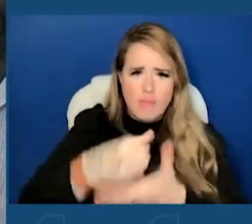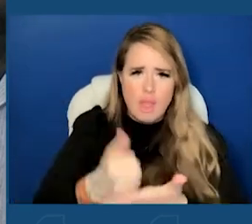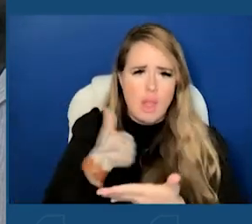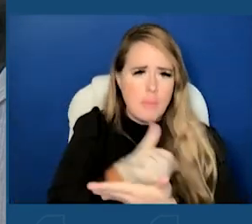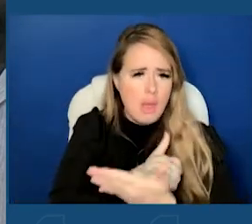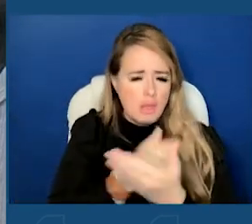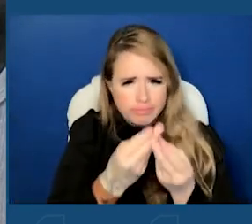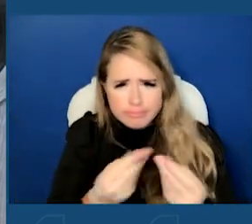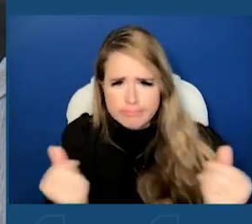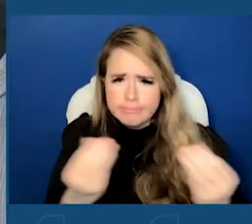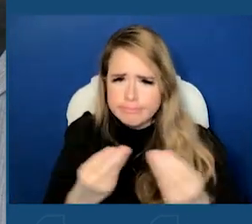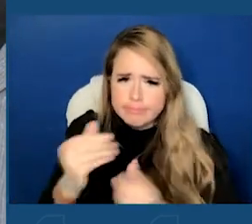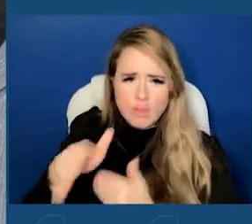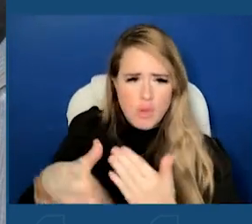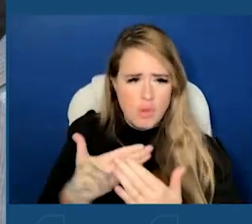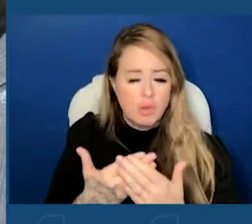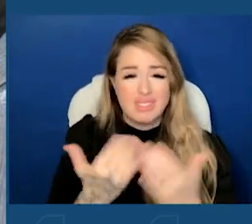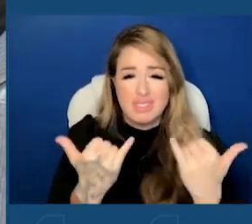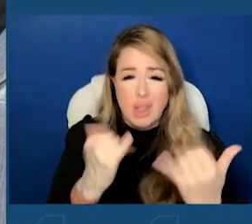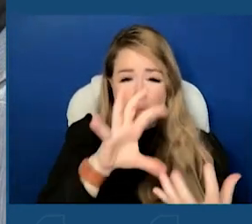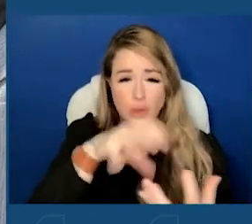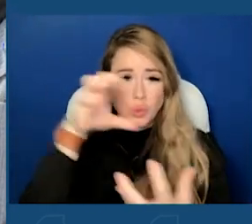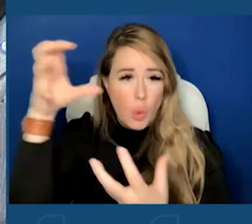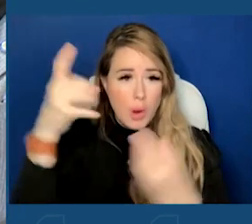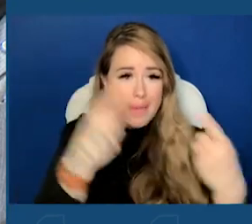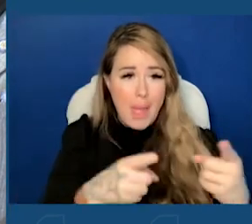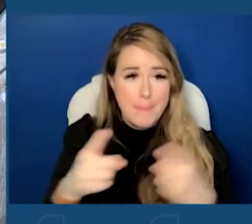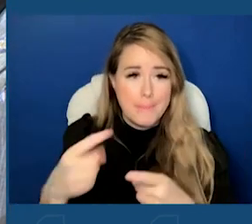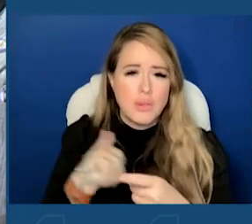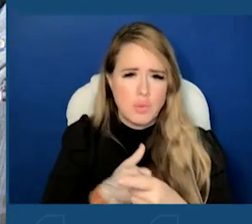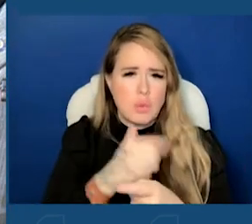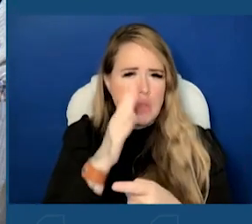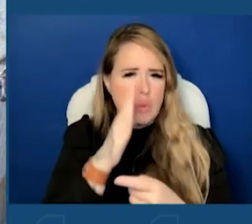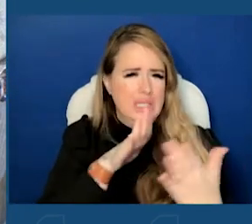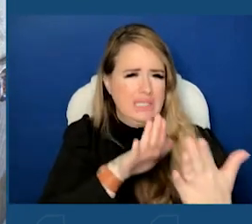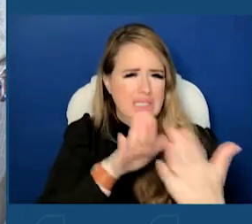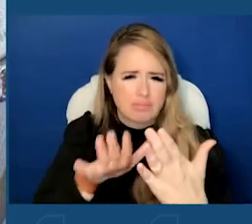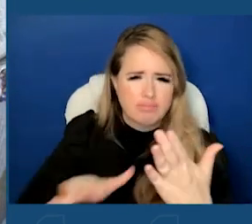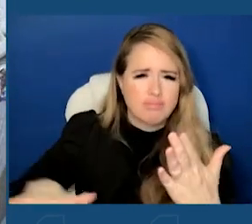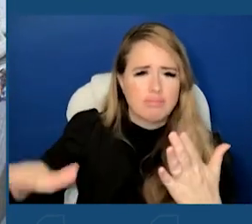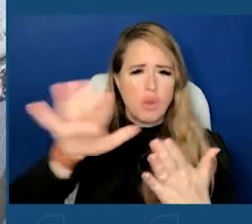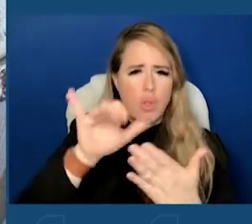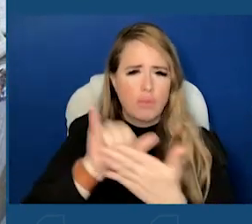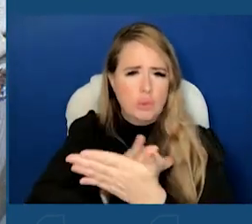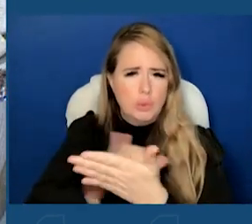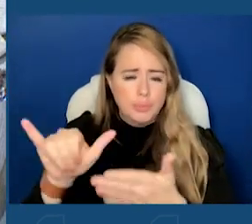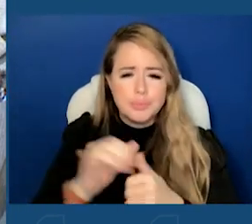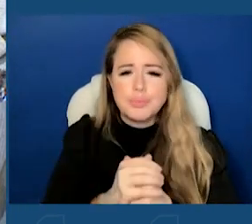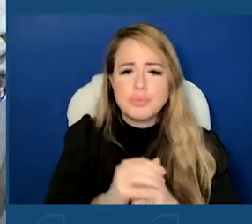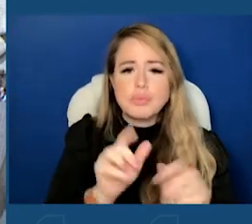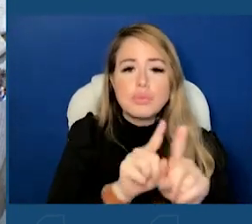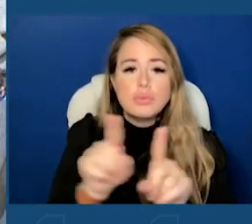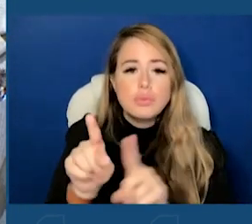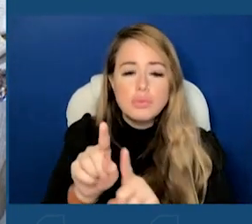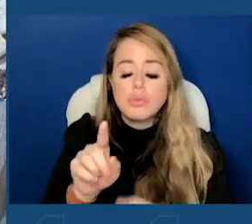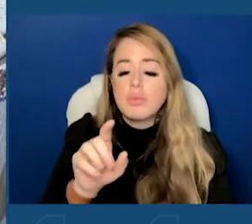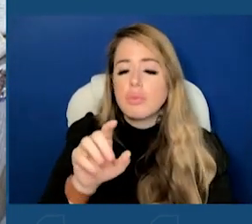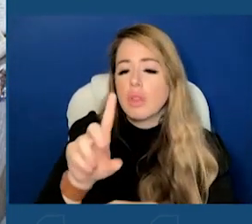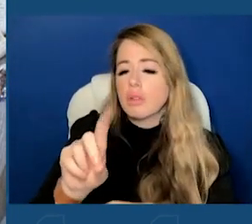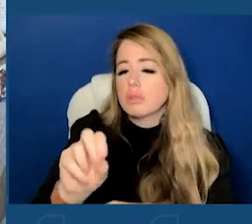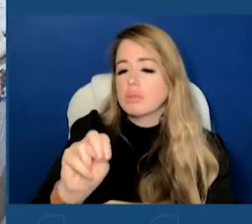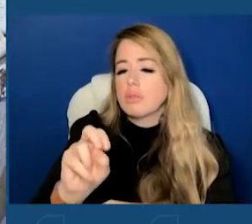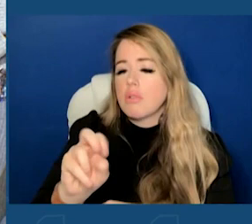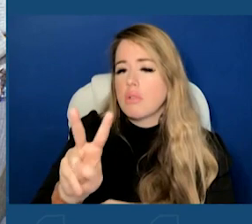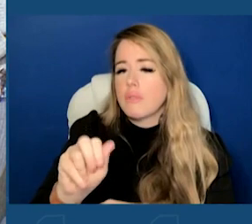impacts throughout the state of New York, and I'll be getting to that in a couple of minutes, but thank you, Congressman Greg Meeks. Our Borough President Donovan Richards is here, again, someone